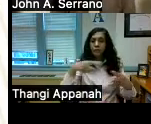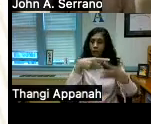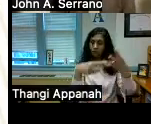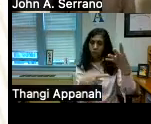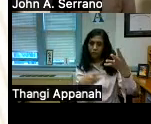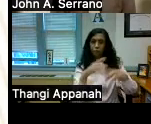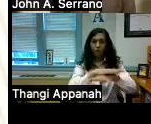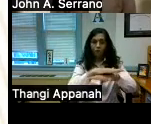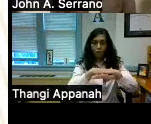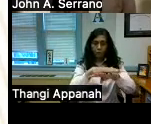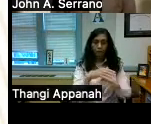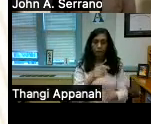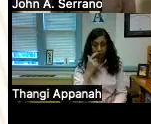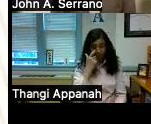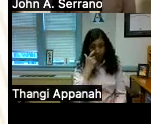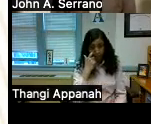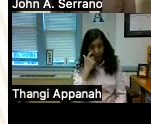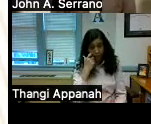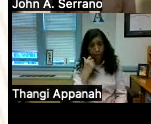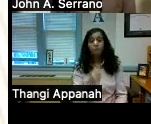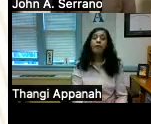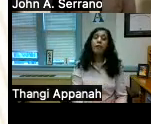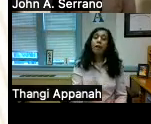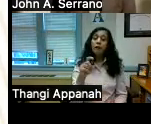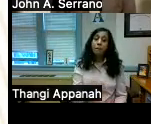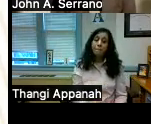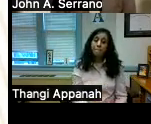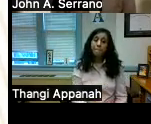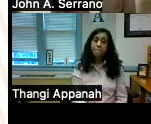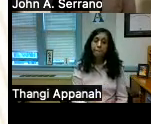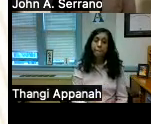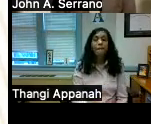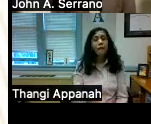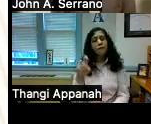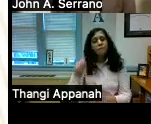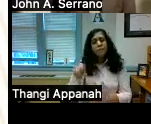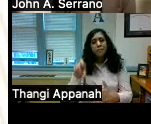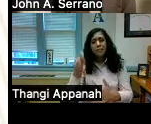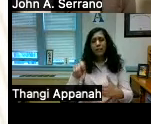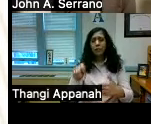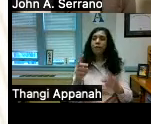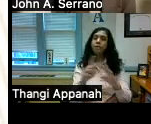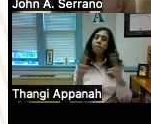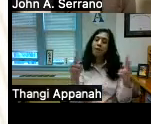If we need a needs assessment for success, here are some things that we need.